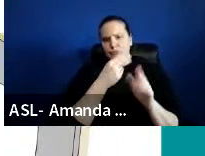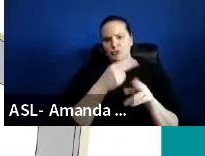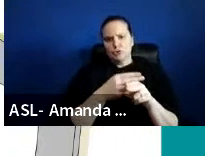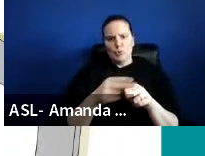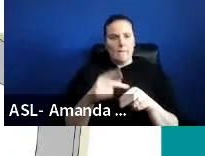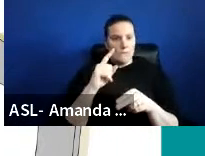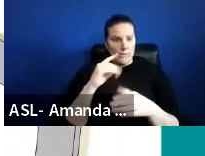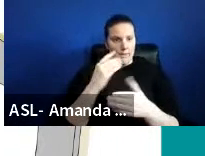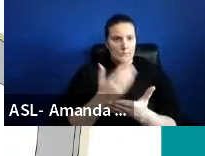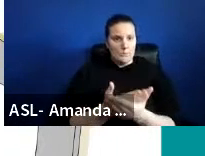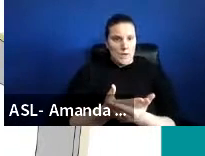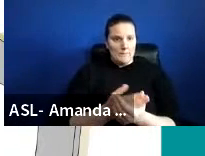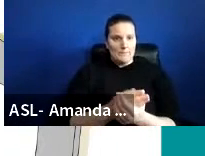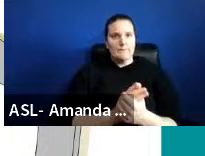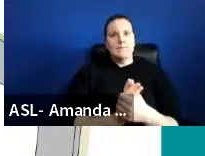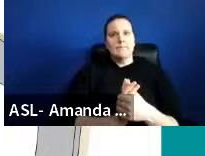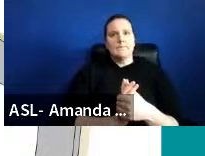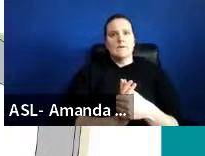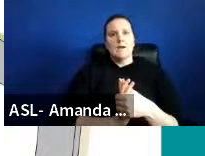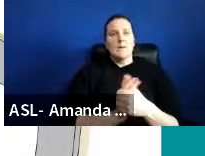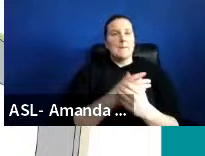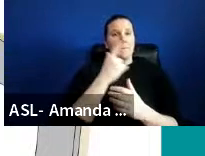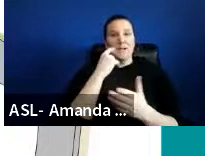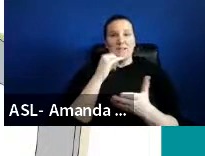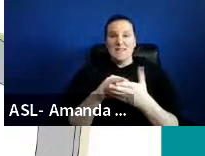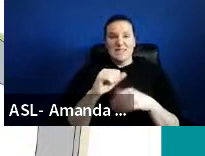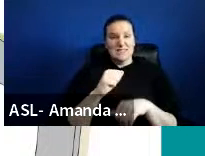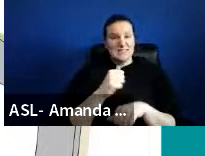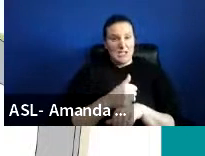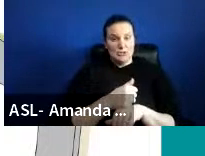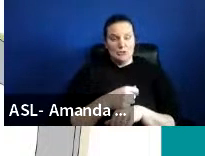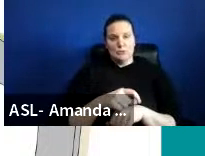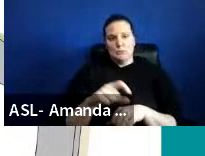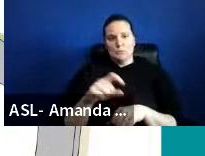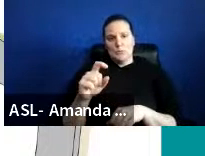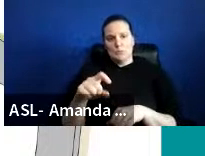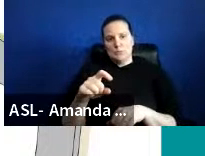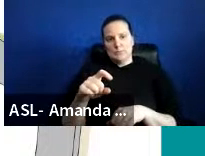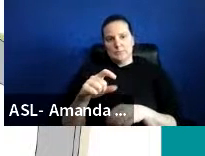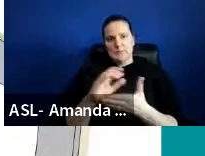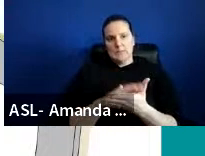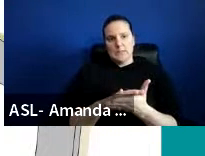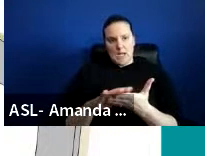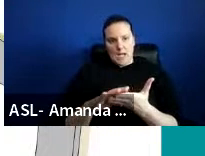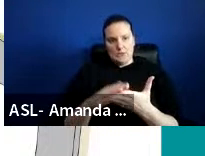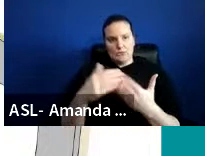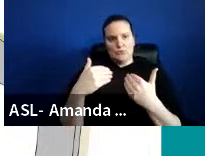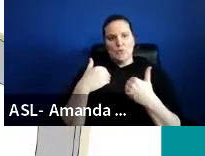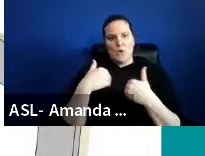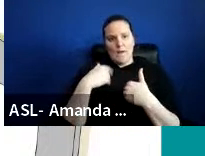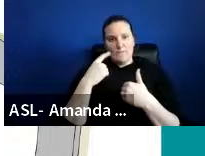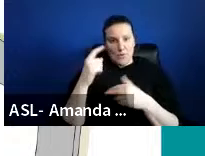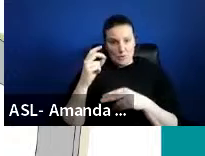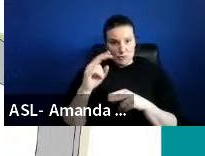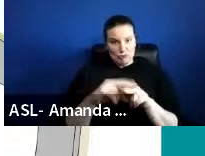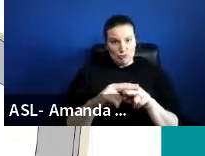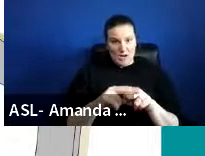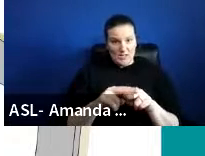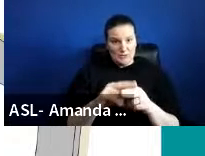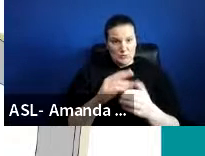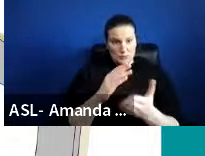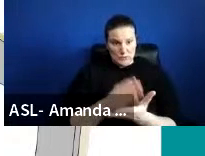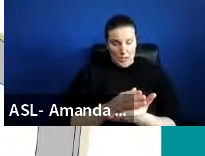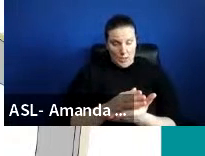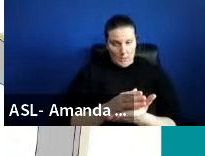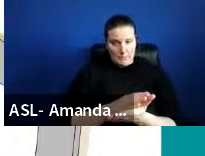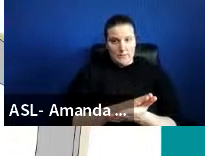to get? Because this station is supposed to be nice to have for the trains to stop